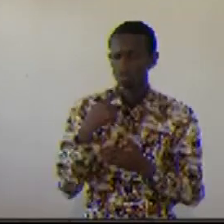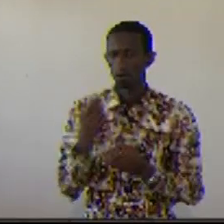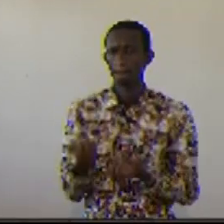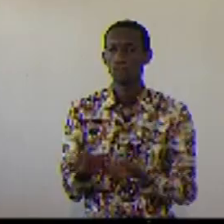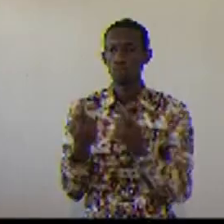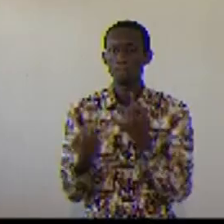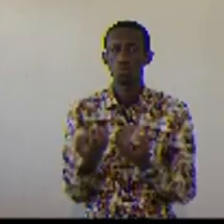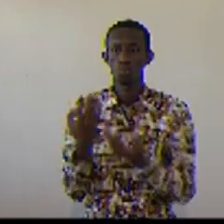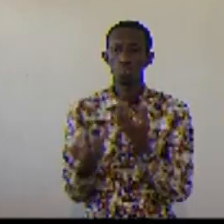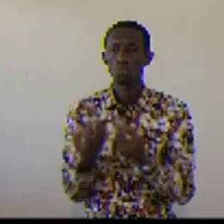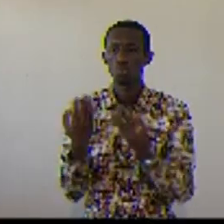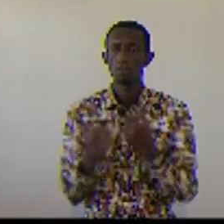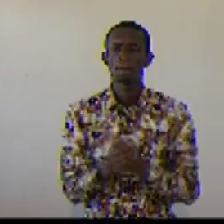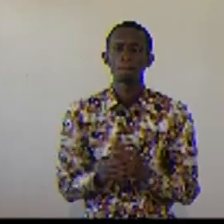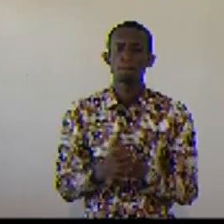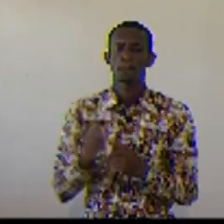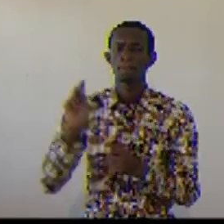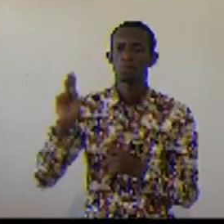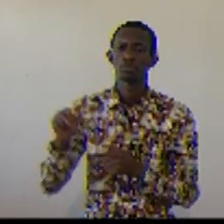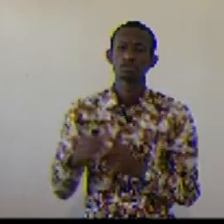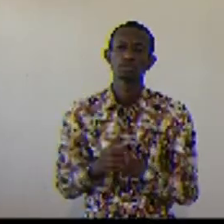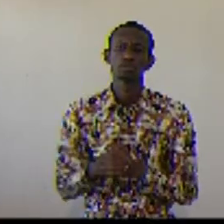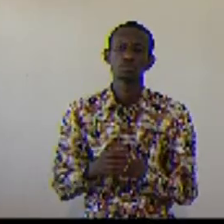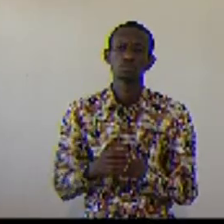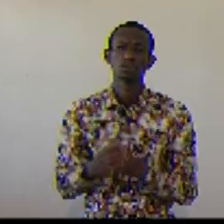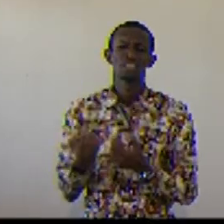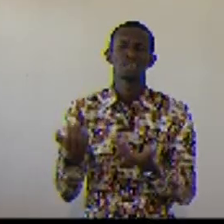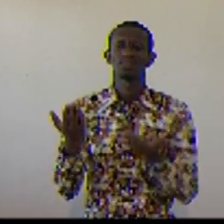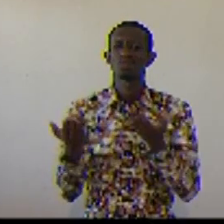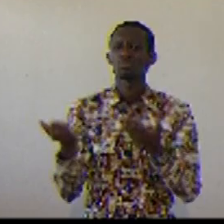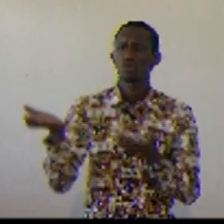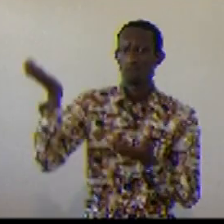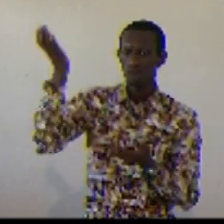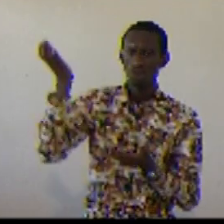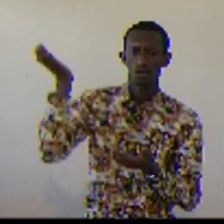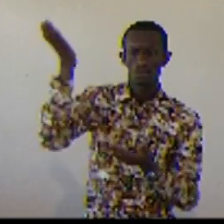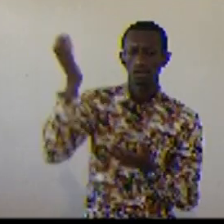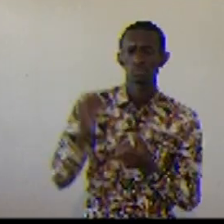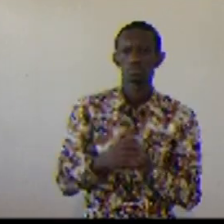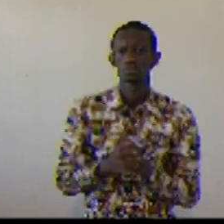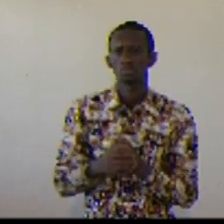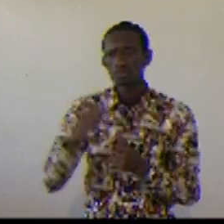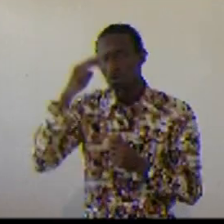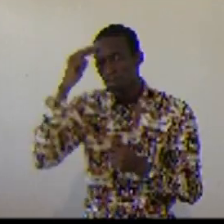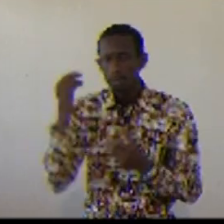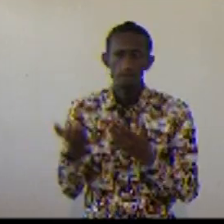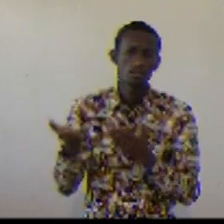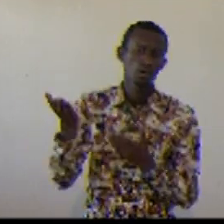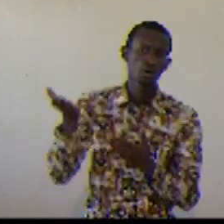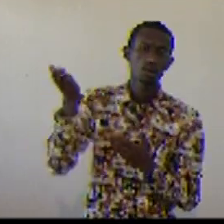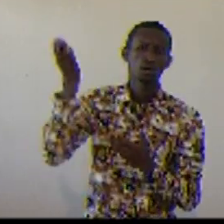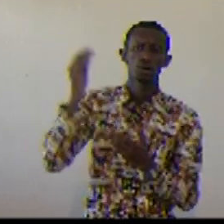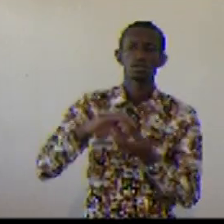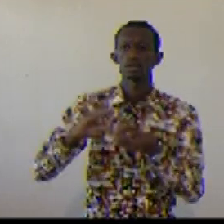point. They are slightly higher compared to those of alcohols because of high number of carbon